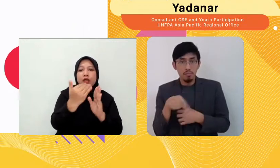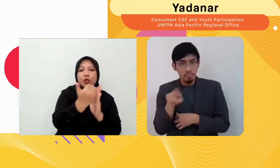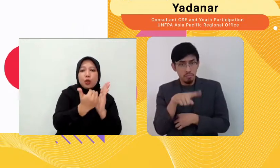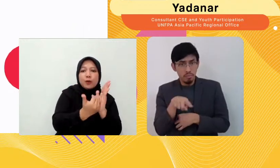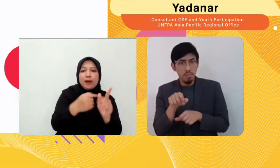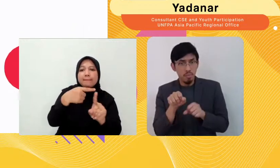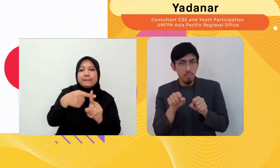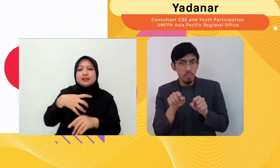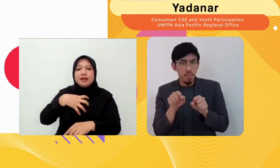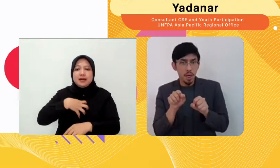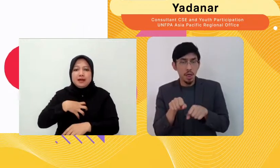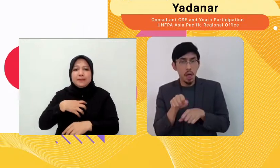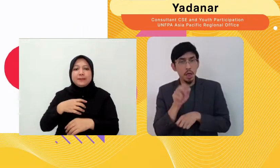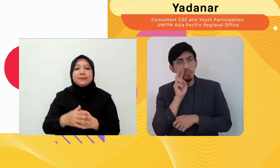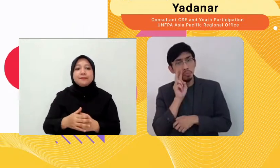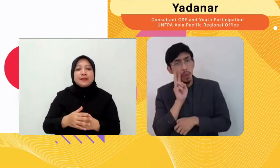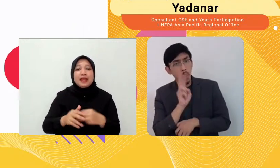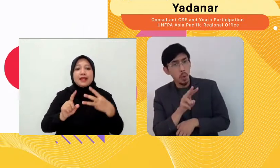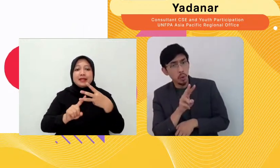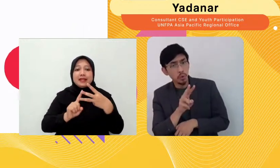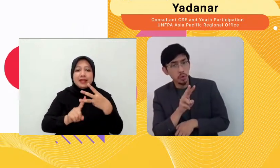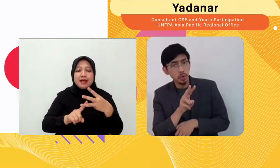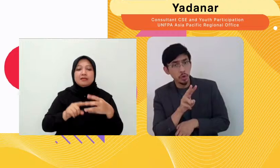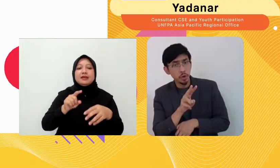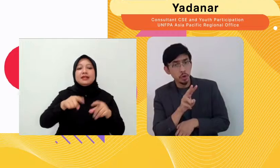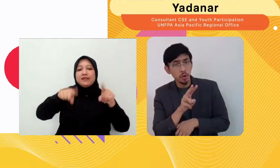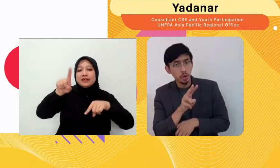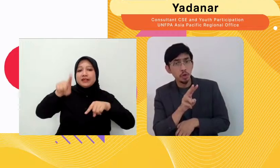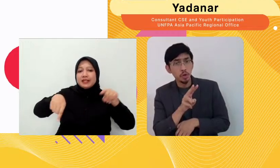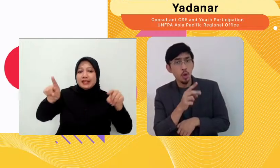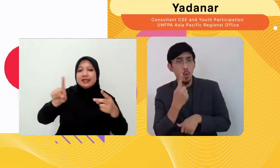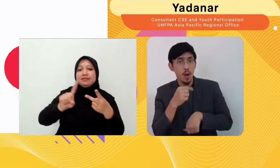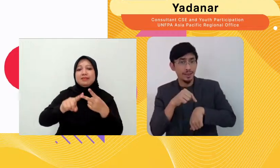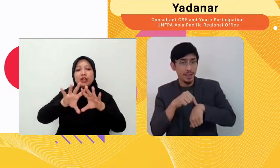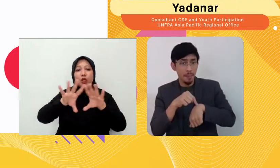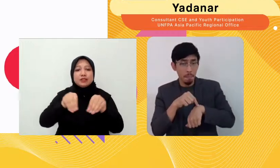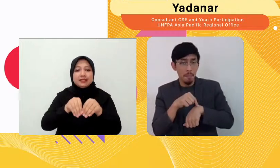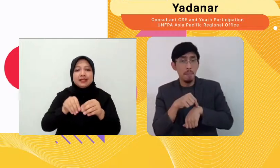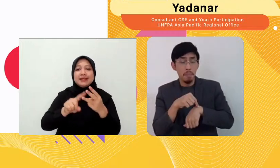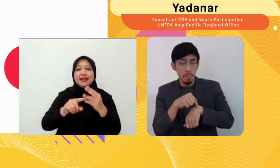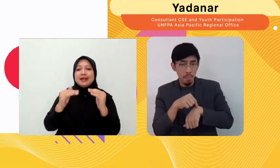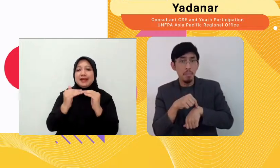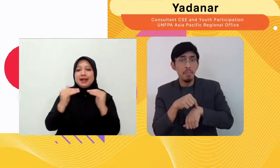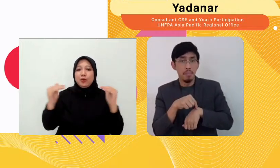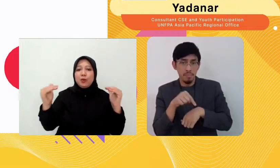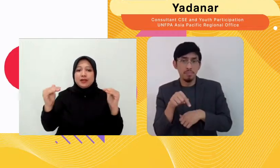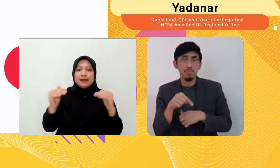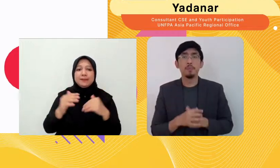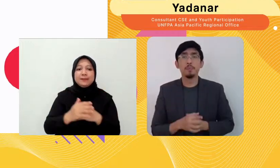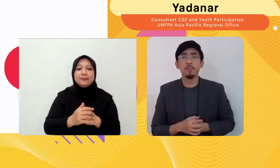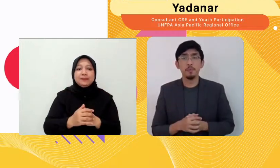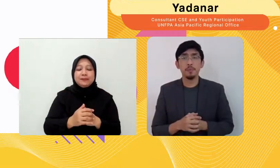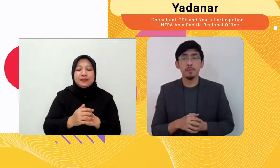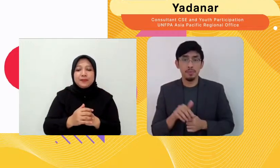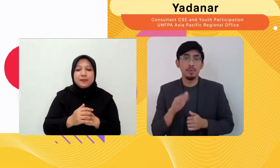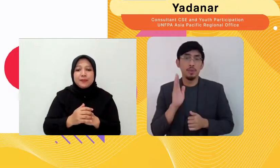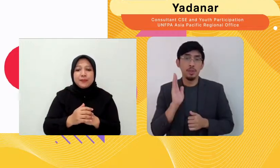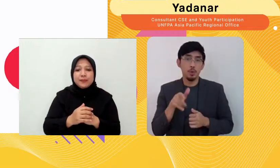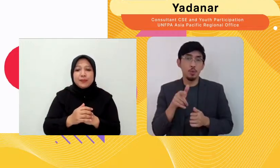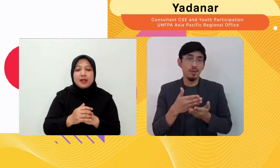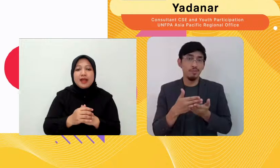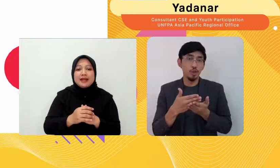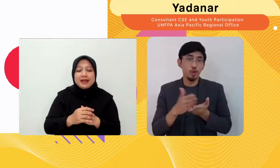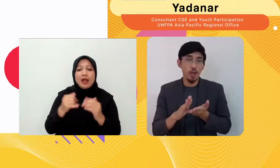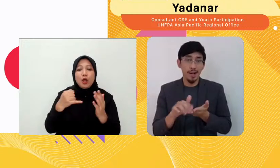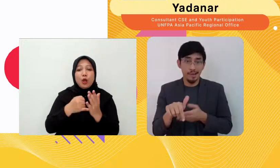The third one is the diversity, inclusion, and equity. So to what extent the DSE content use